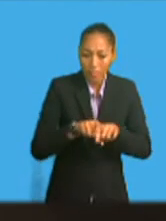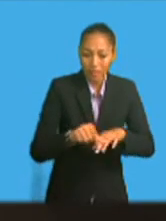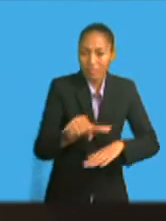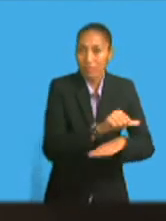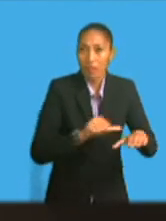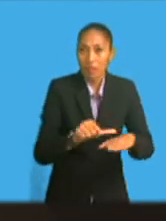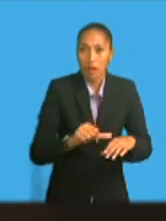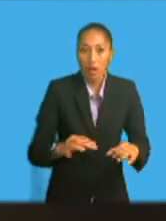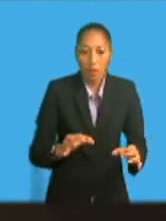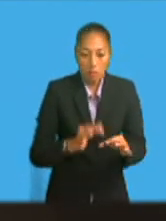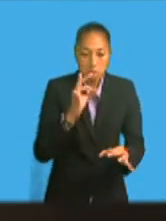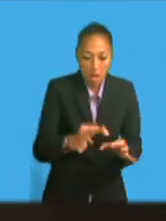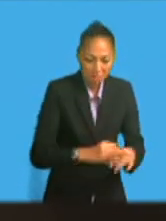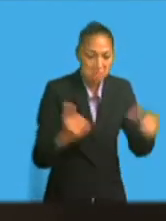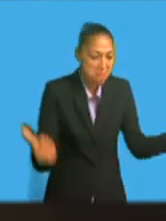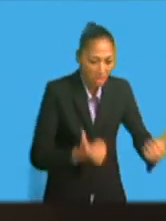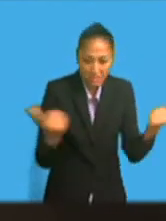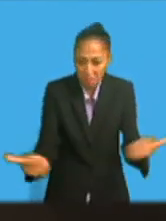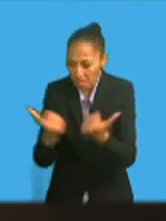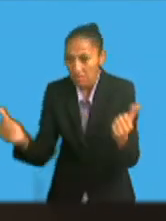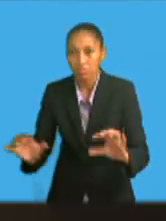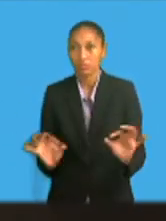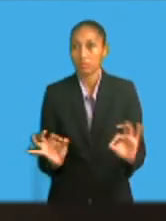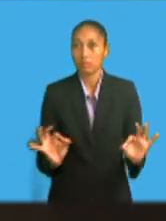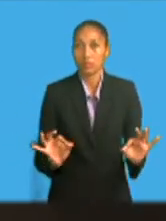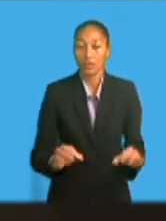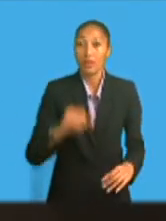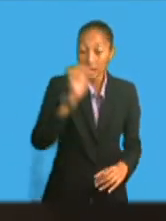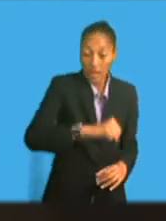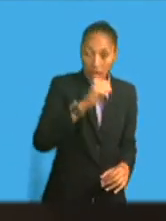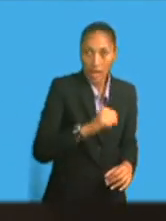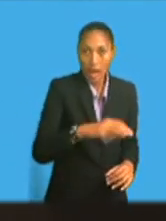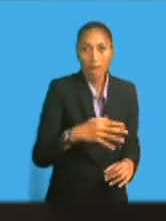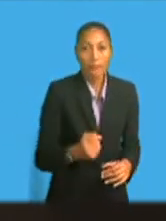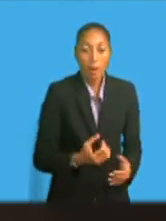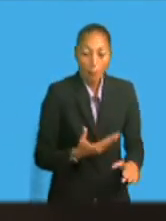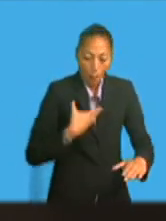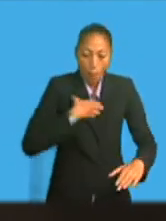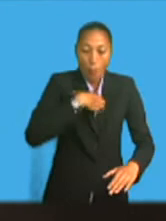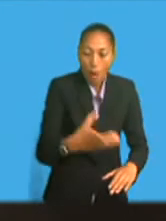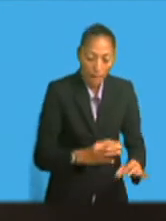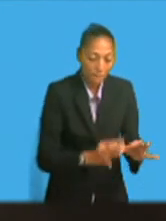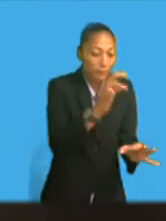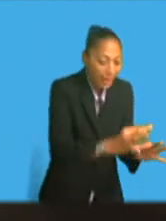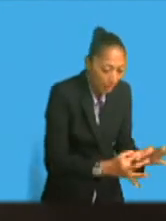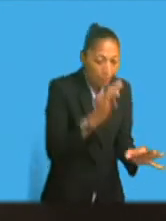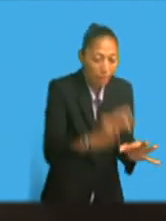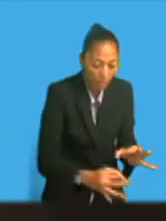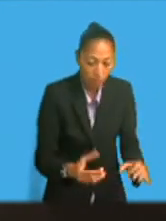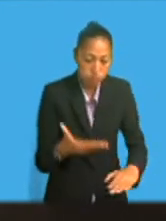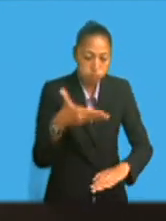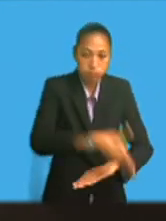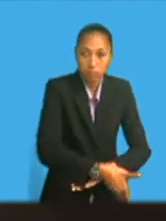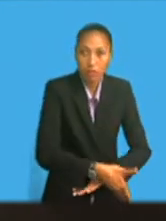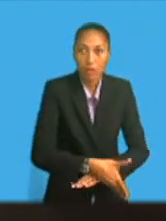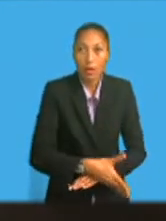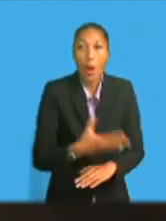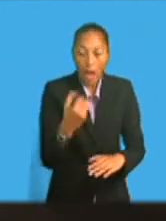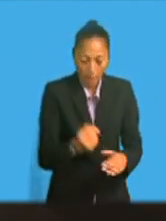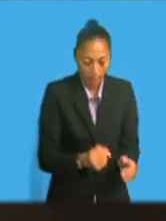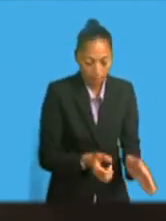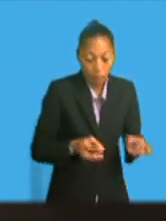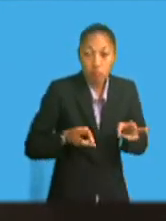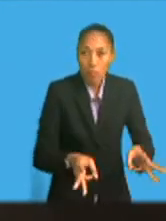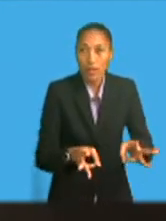are overplanted. Yes, we do have cases of overplanted areas, and there are procedures for